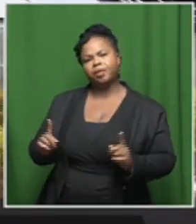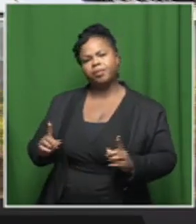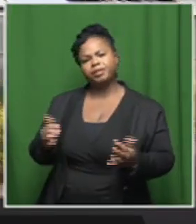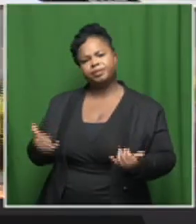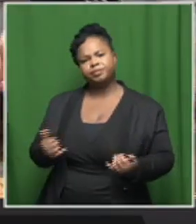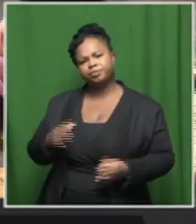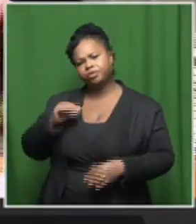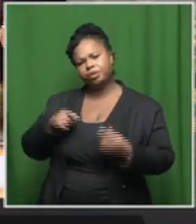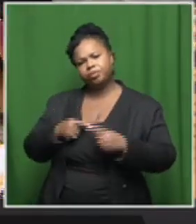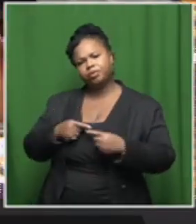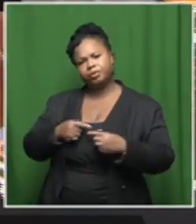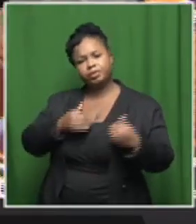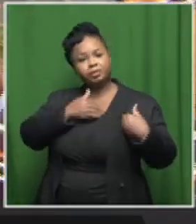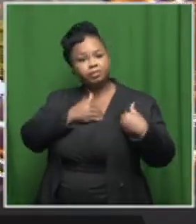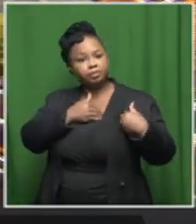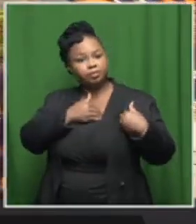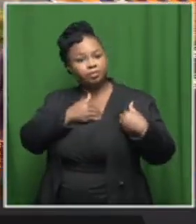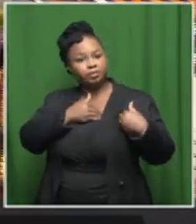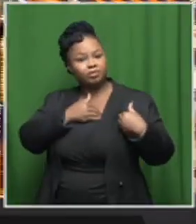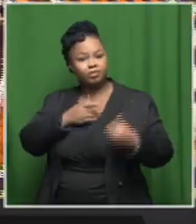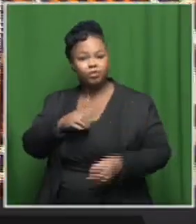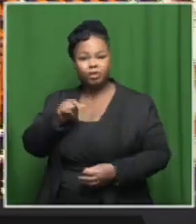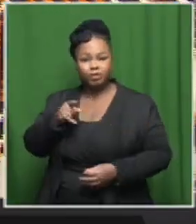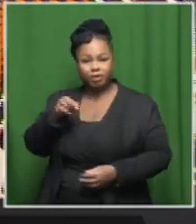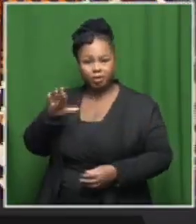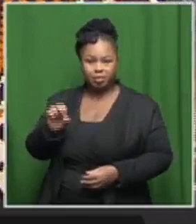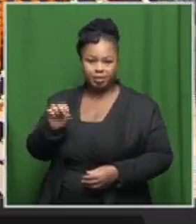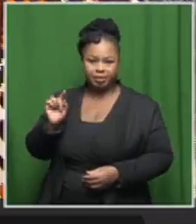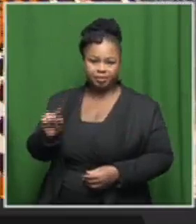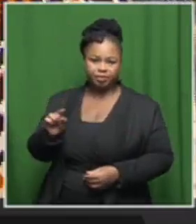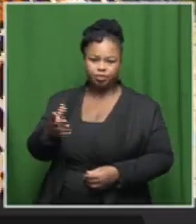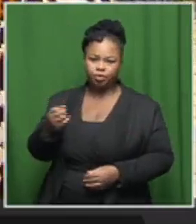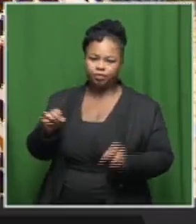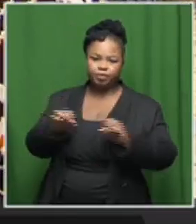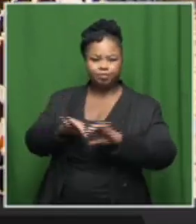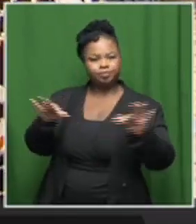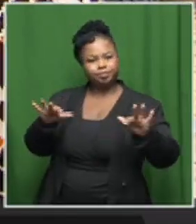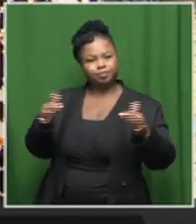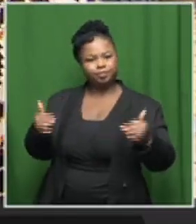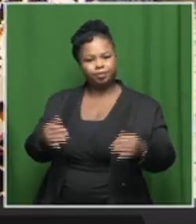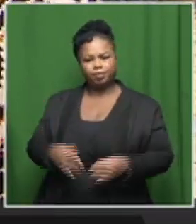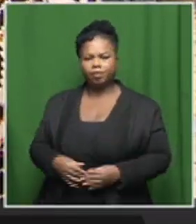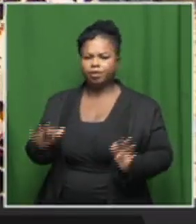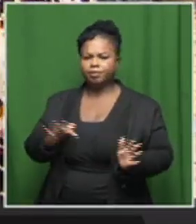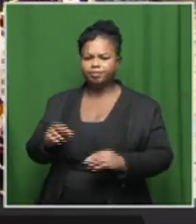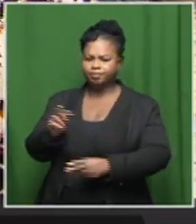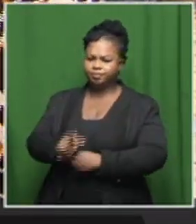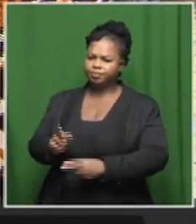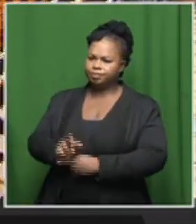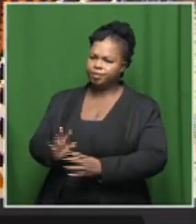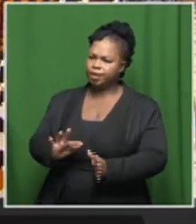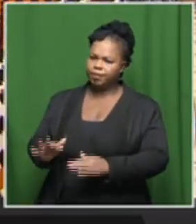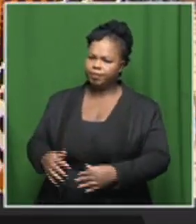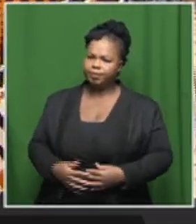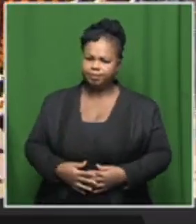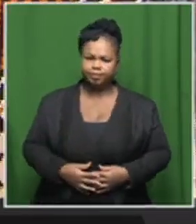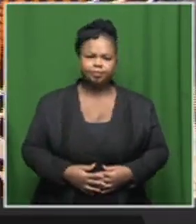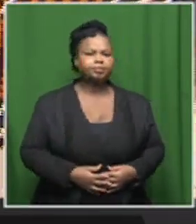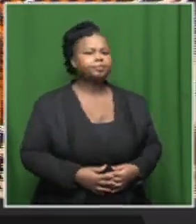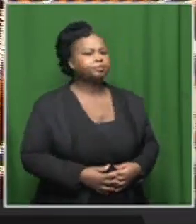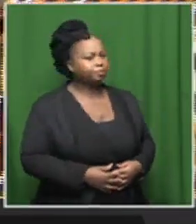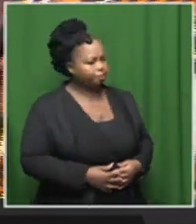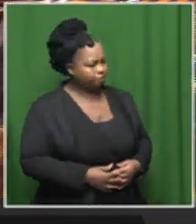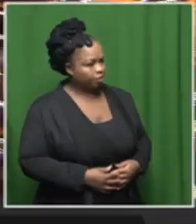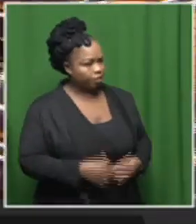we talk about security of all that fiber that you've laid right across the country, how do you monitor that asset? So